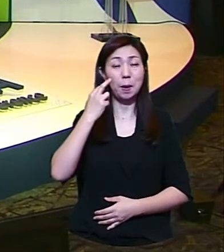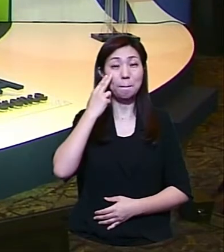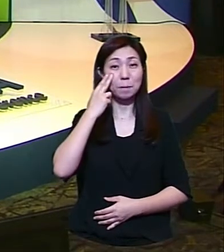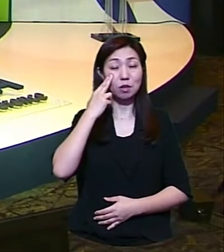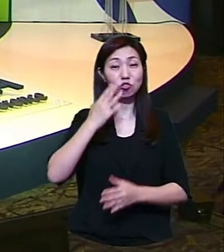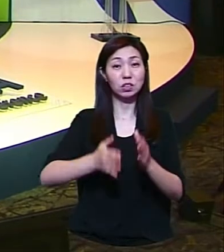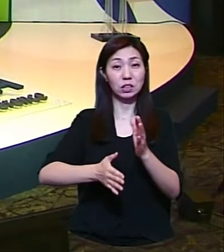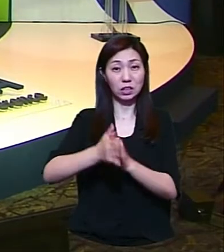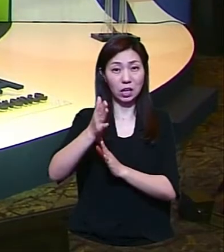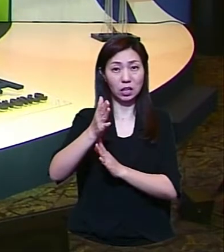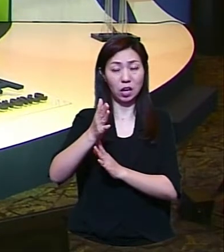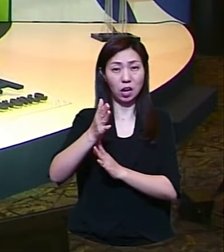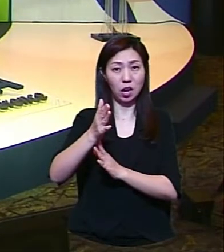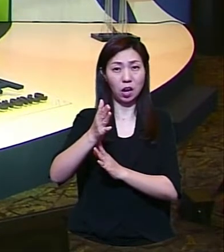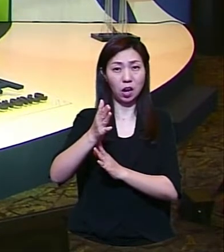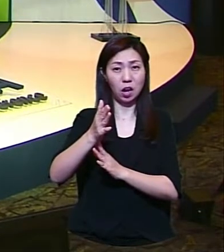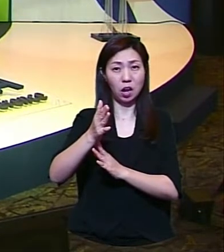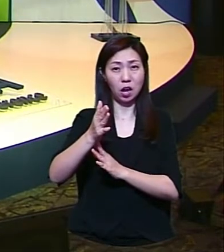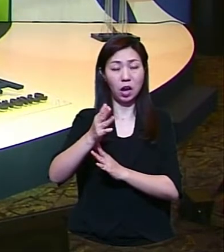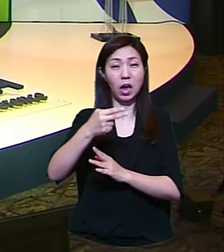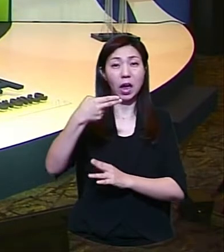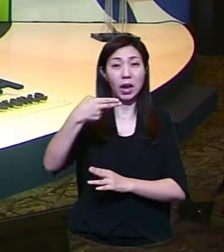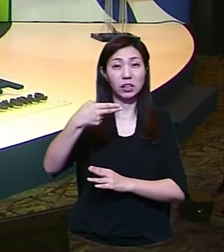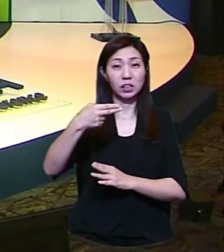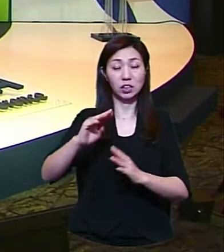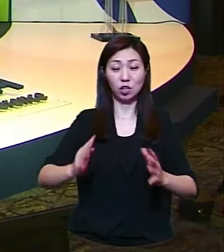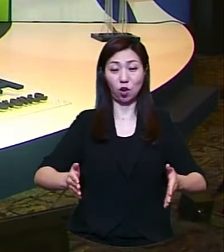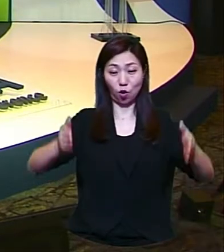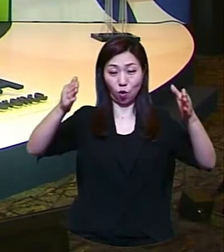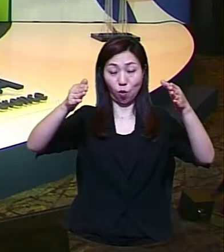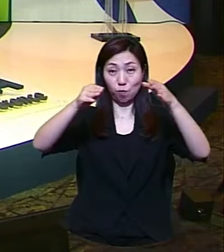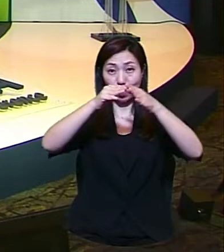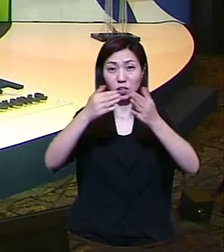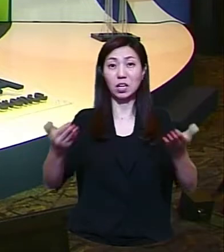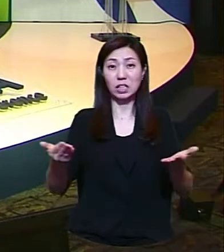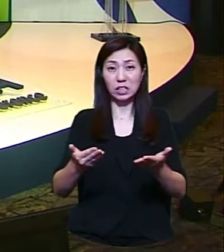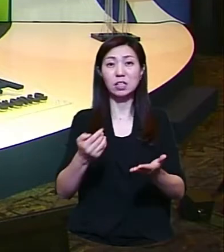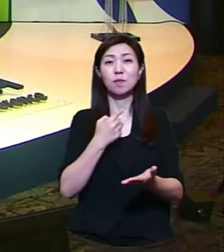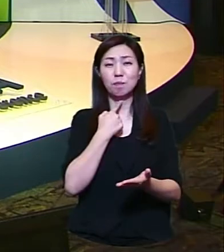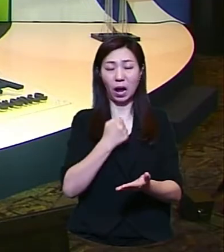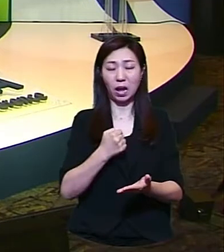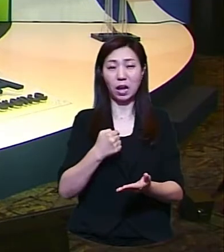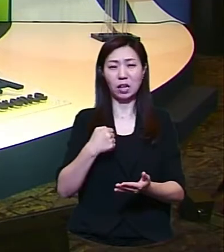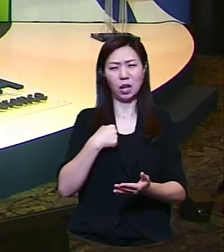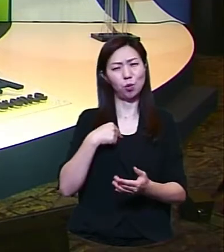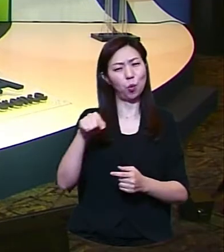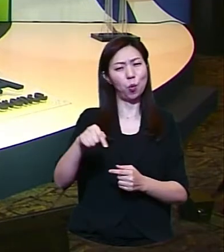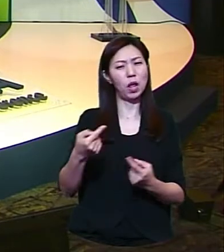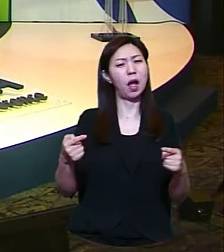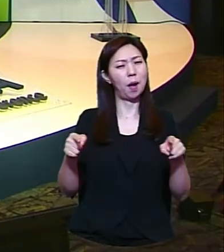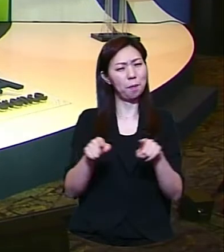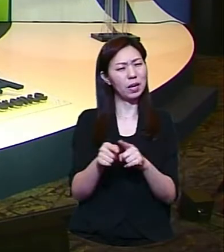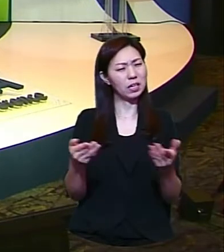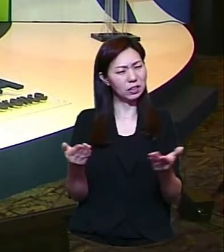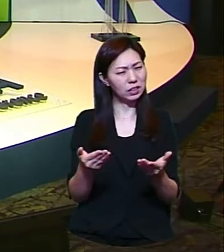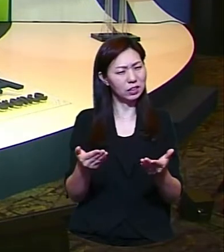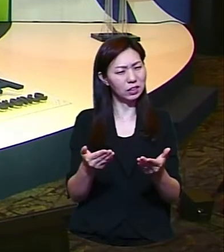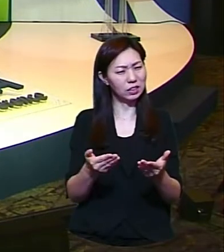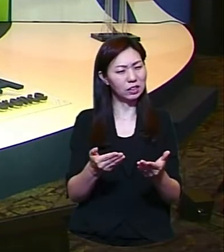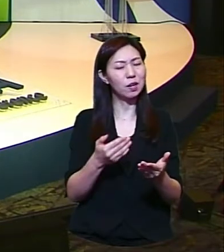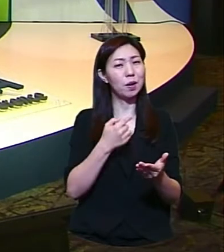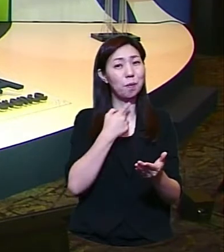years ago we might bump each other over there. So she has also the long time experience of